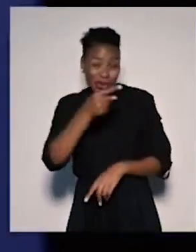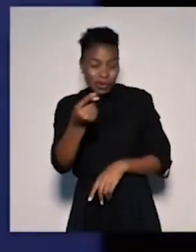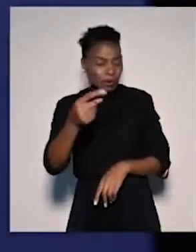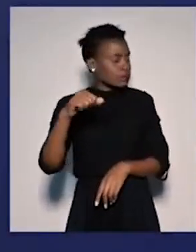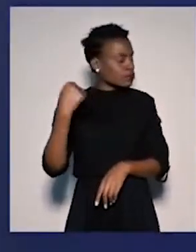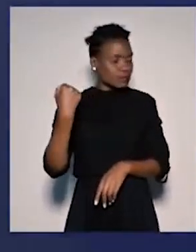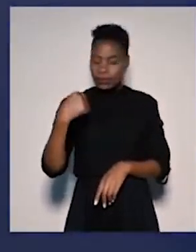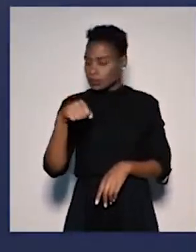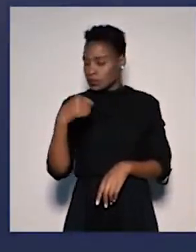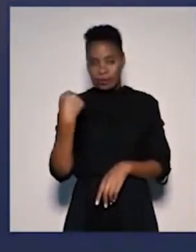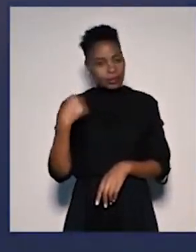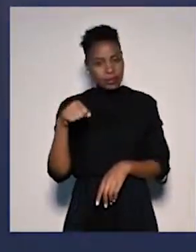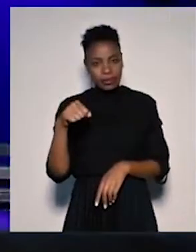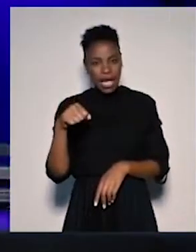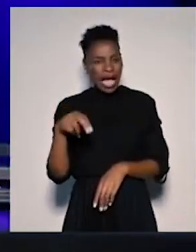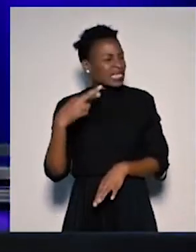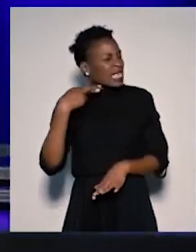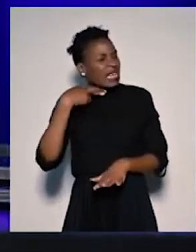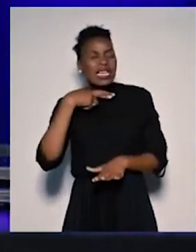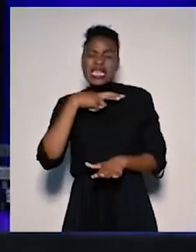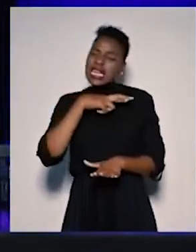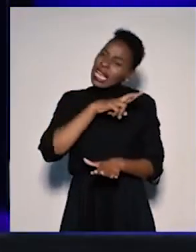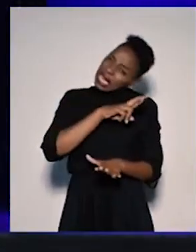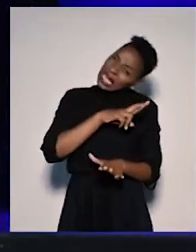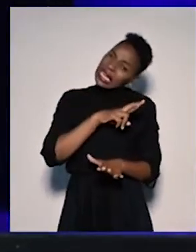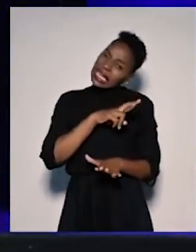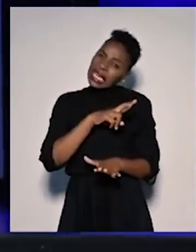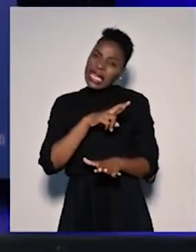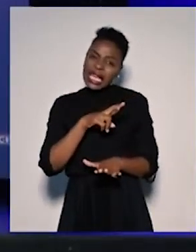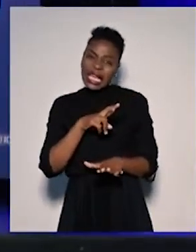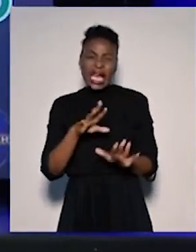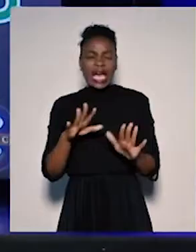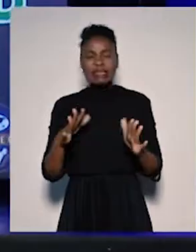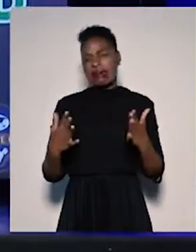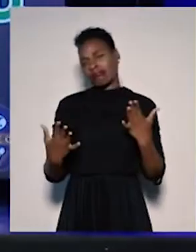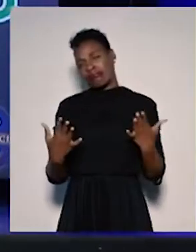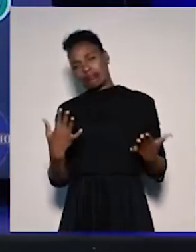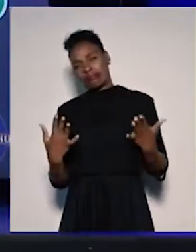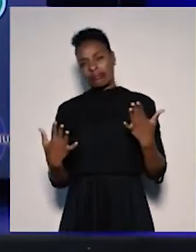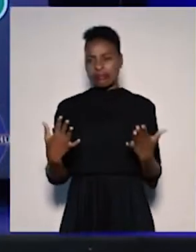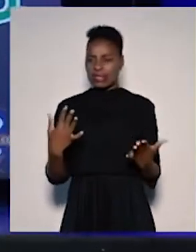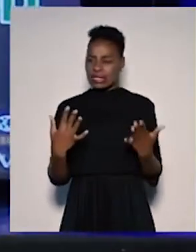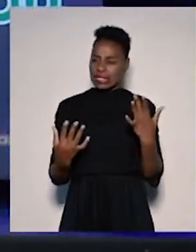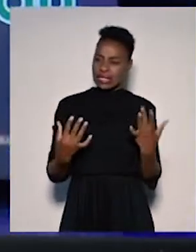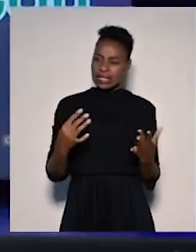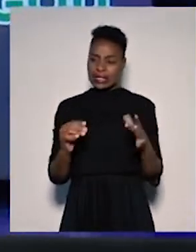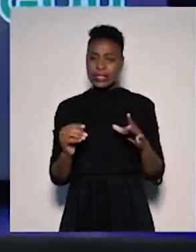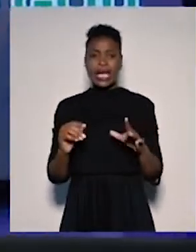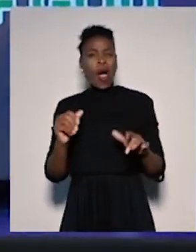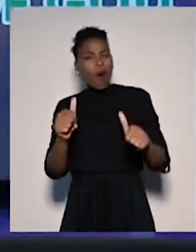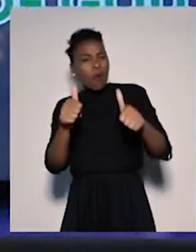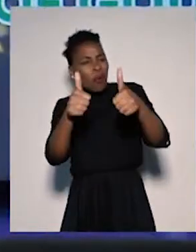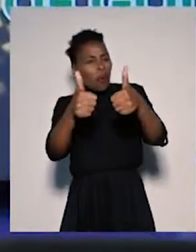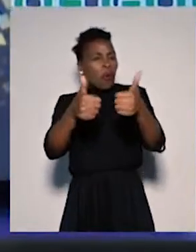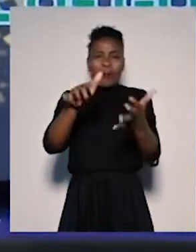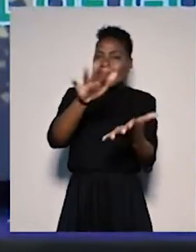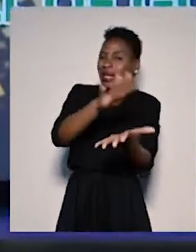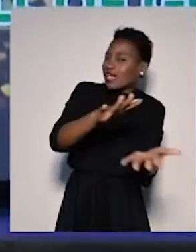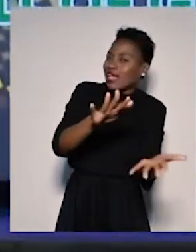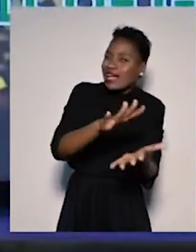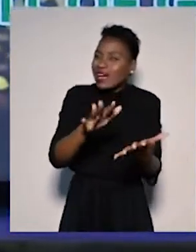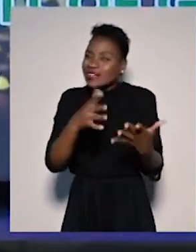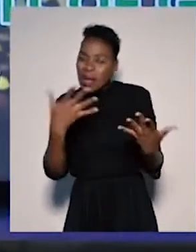words, you are not really in the sweet spot of God's will. And Paul says, I want you to live in